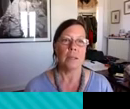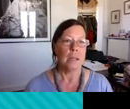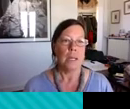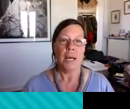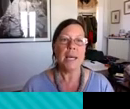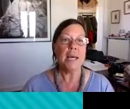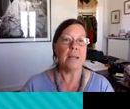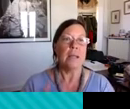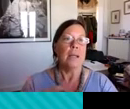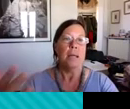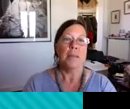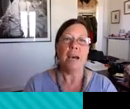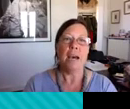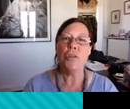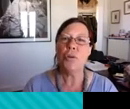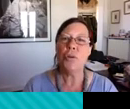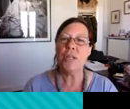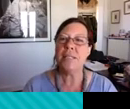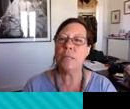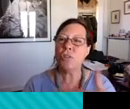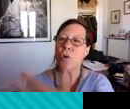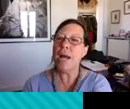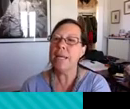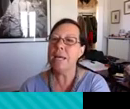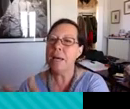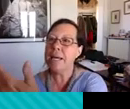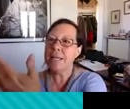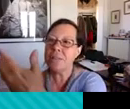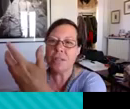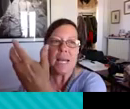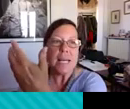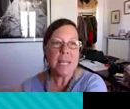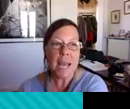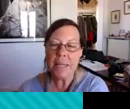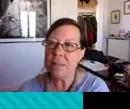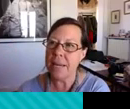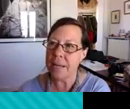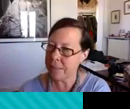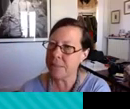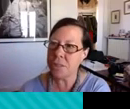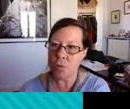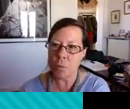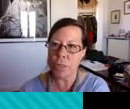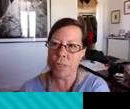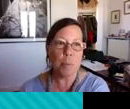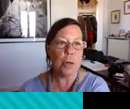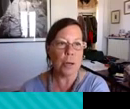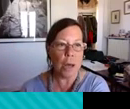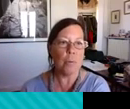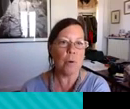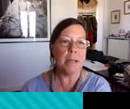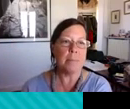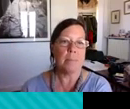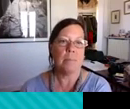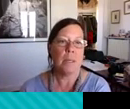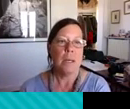Again, the African Union said it was trying to get Madagascar's technical data, this is still from the Reuters report, on